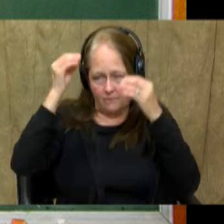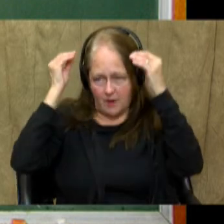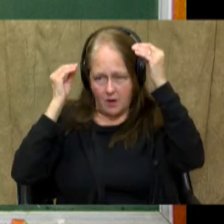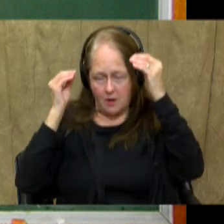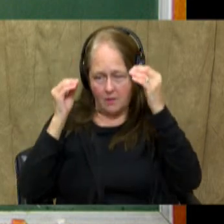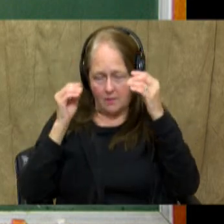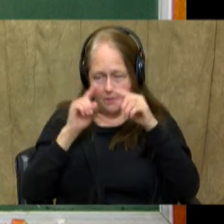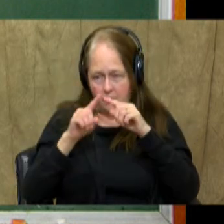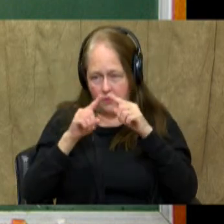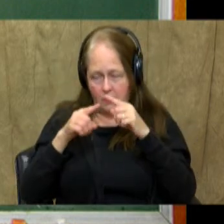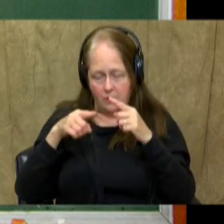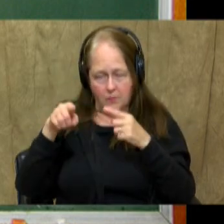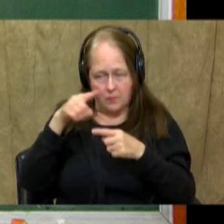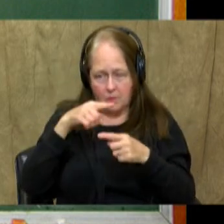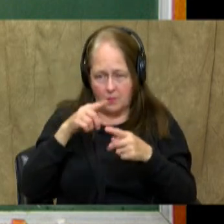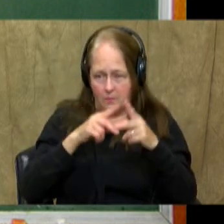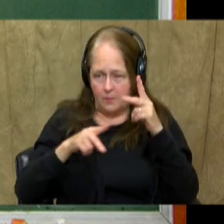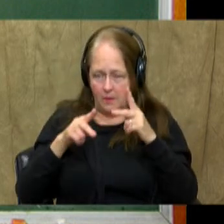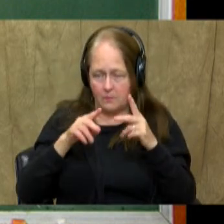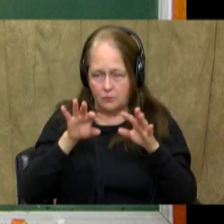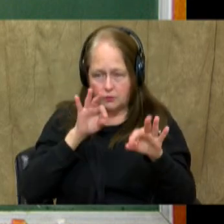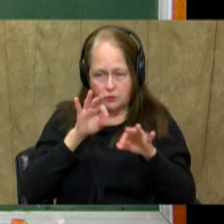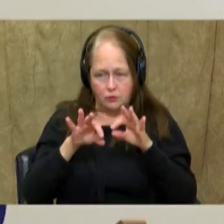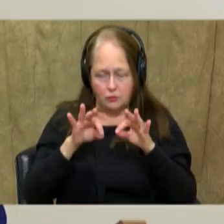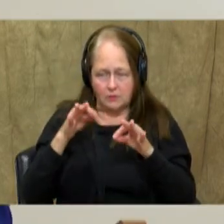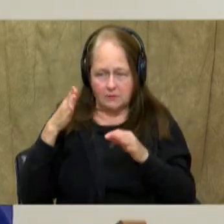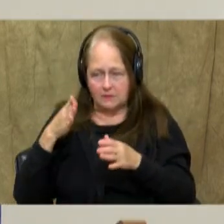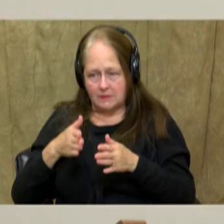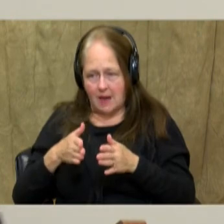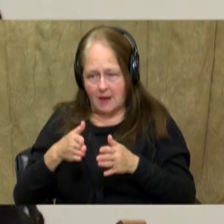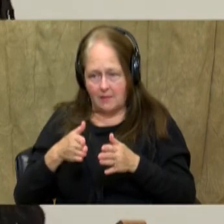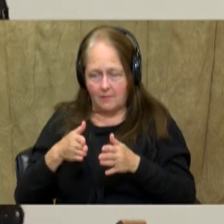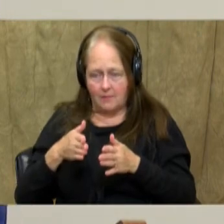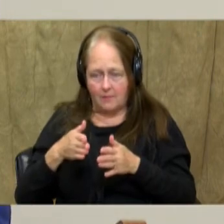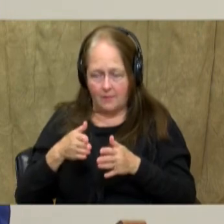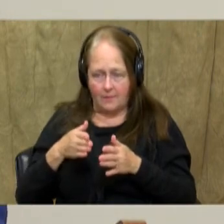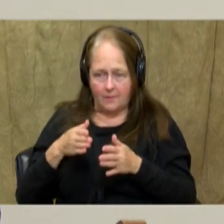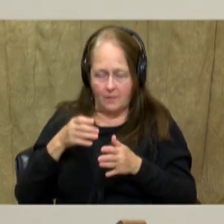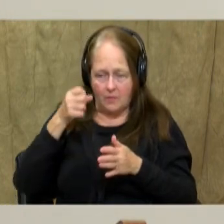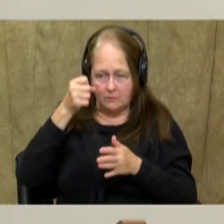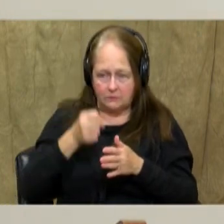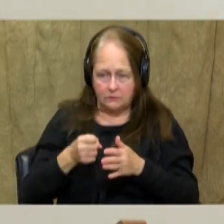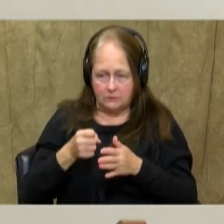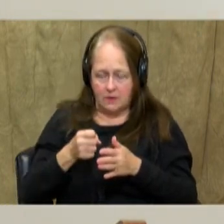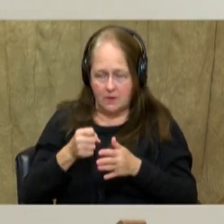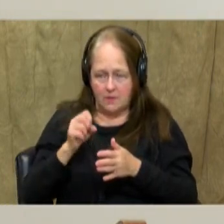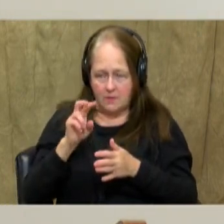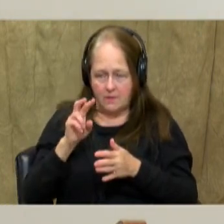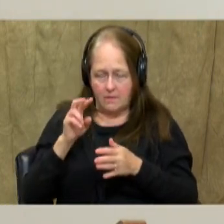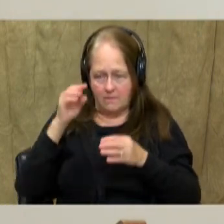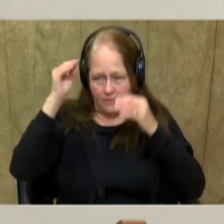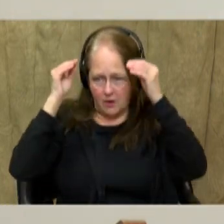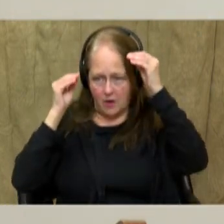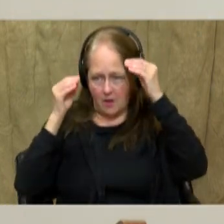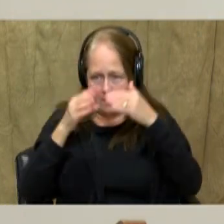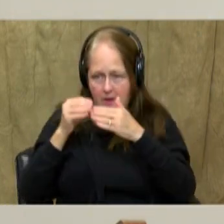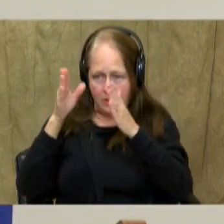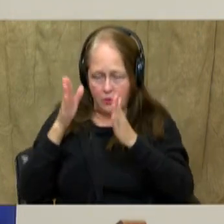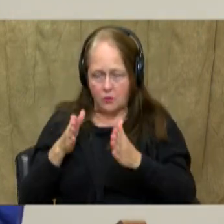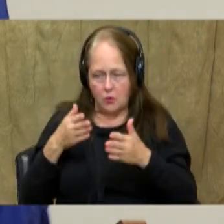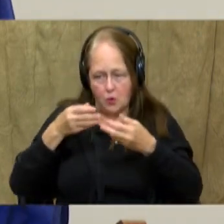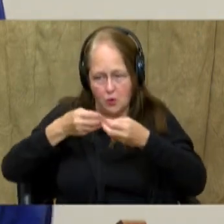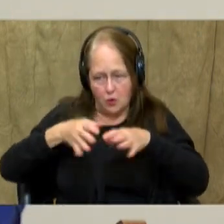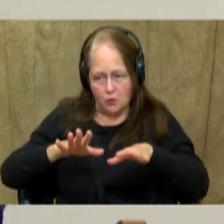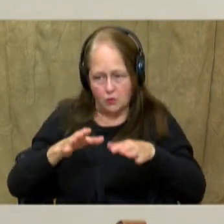a quagmire. People are just kind of choosing sides and things like that. The South Vietnam leader knew that he was losing